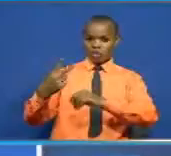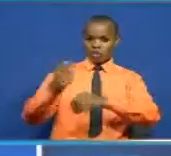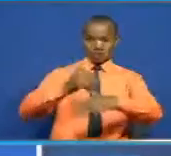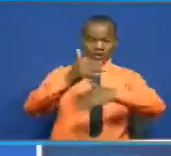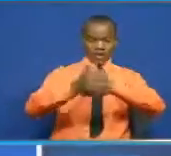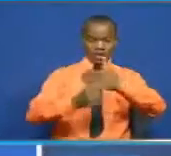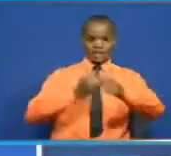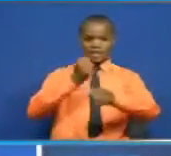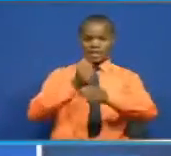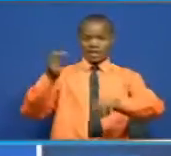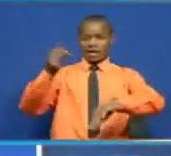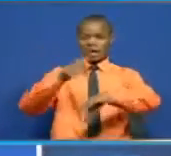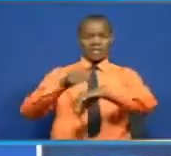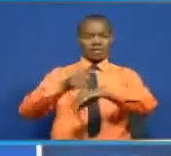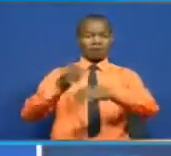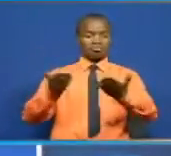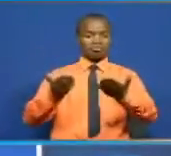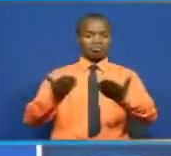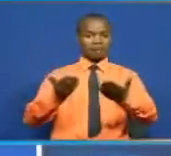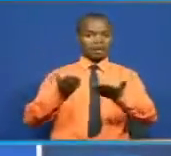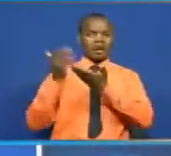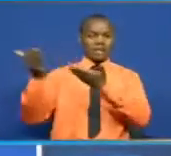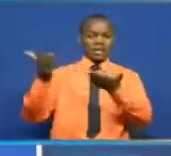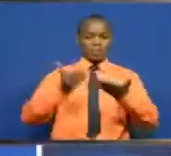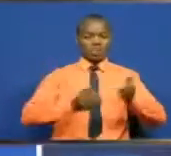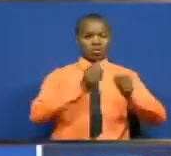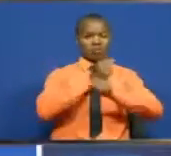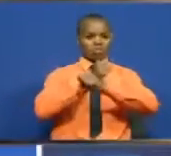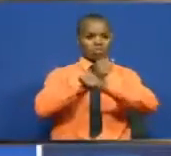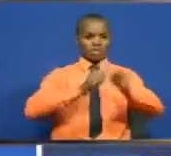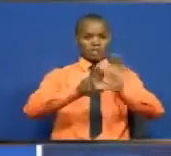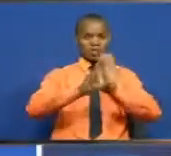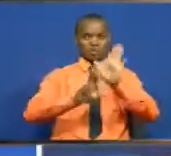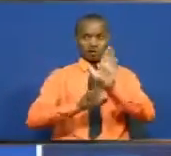the lapse of the current import protection measures.